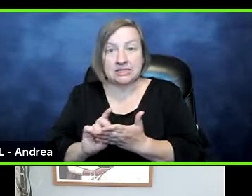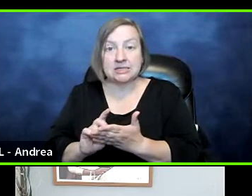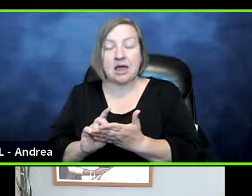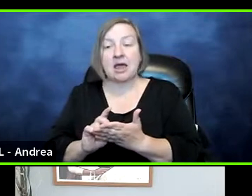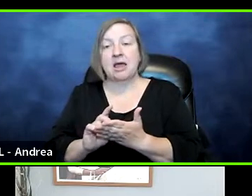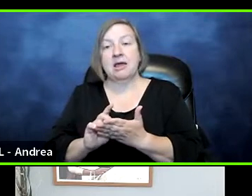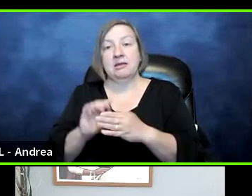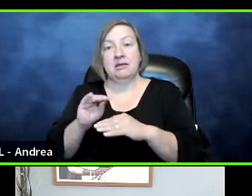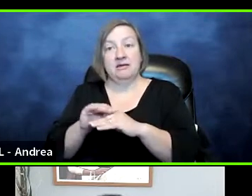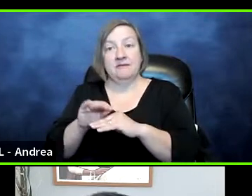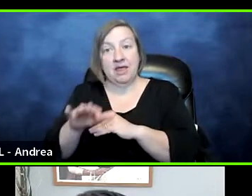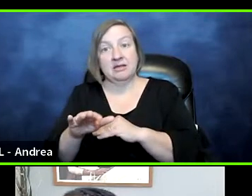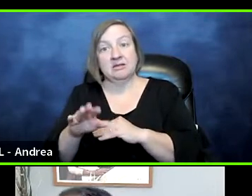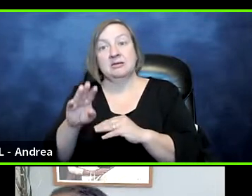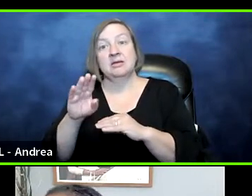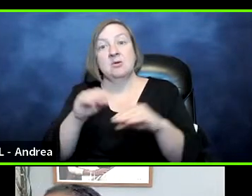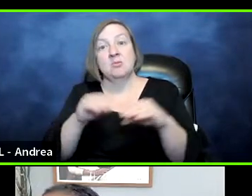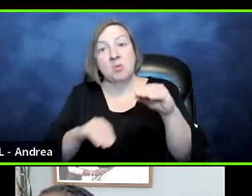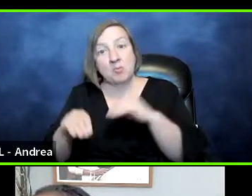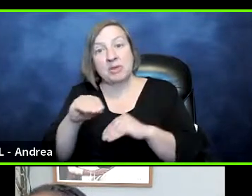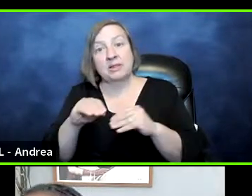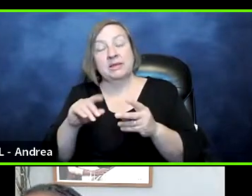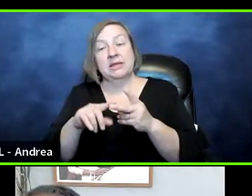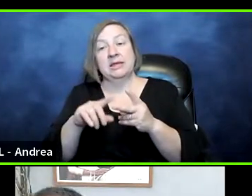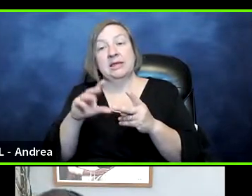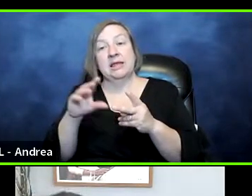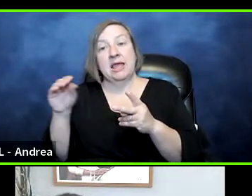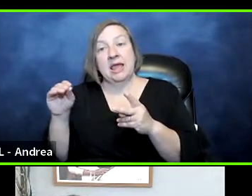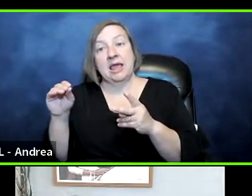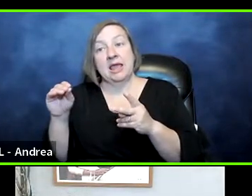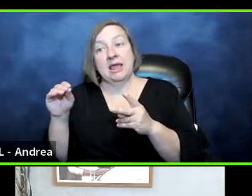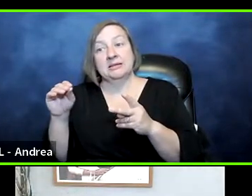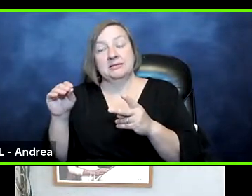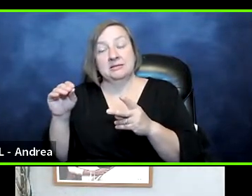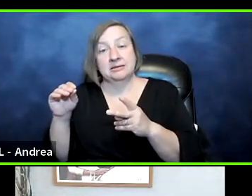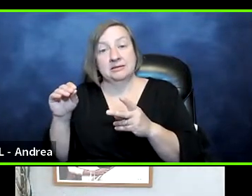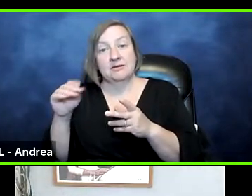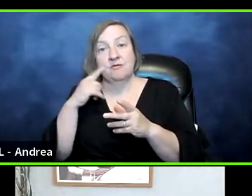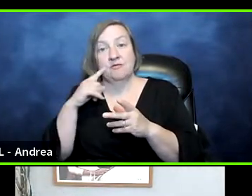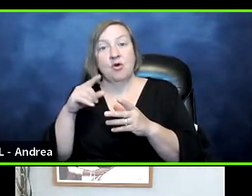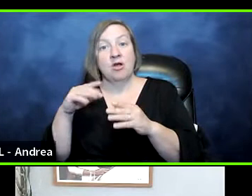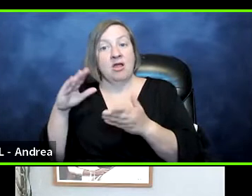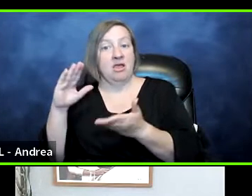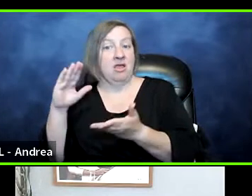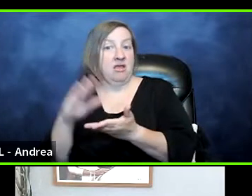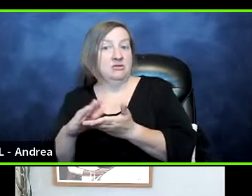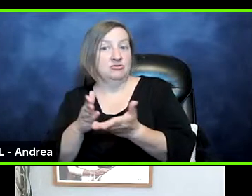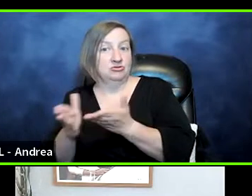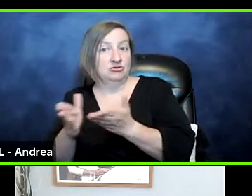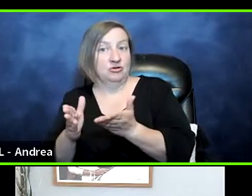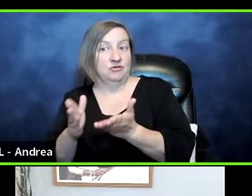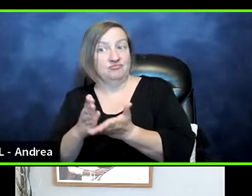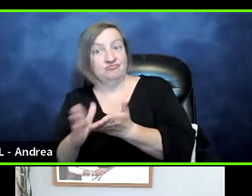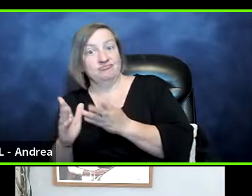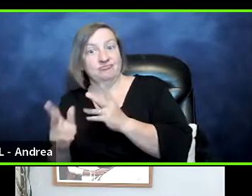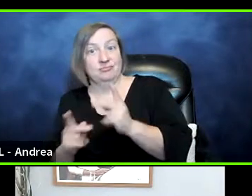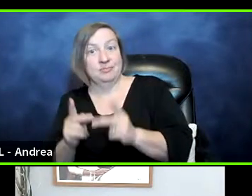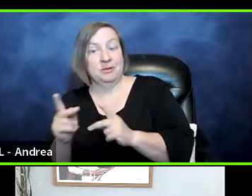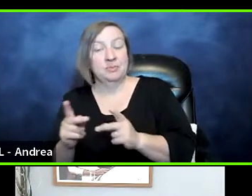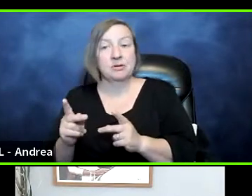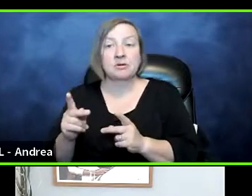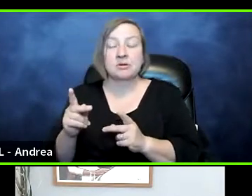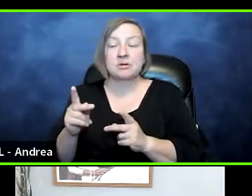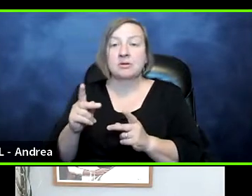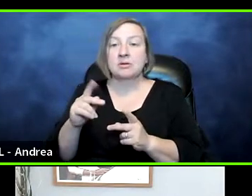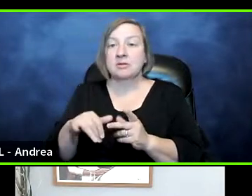and accessibility specifically for underserved communities? Does the physical design integrate equity, area history, et cetera, et cetera? And some